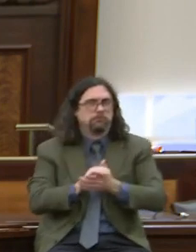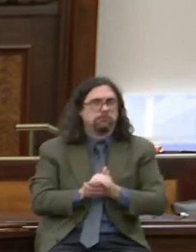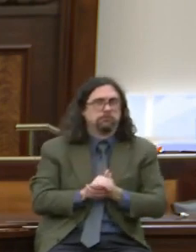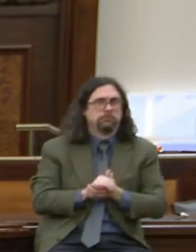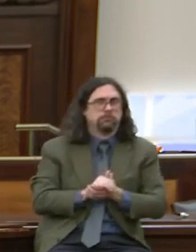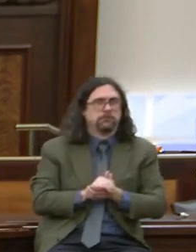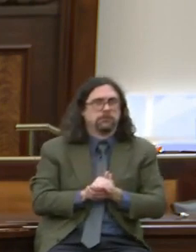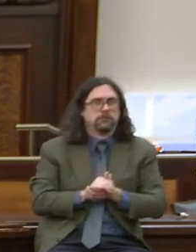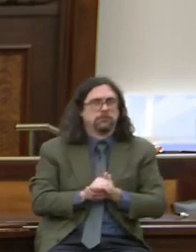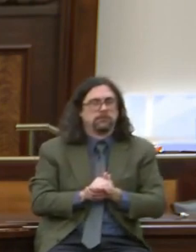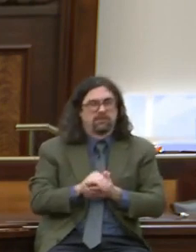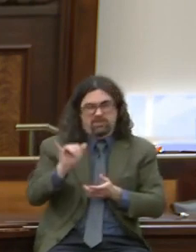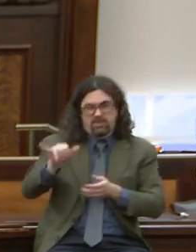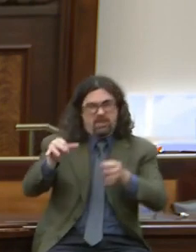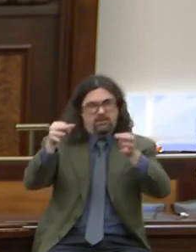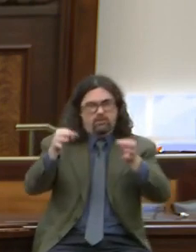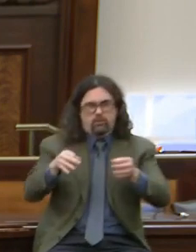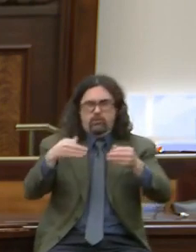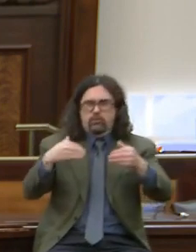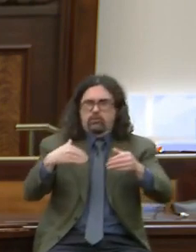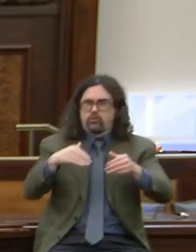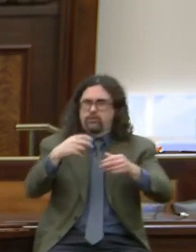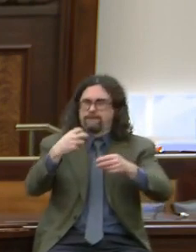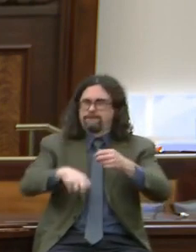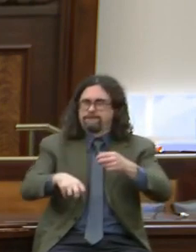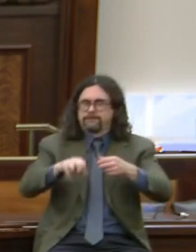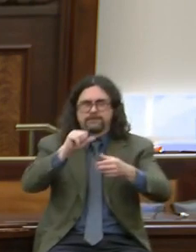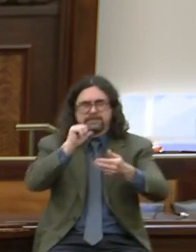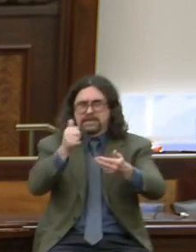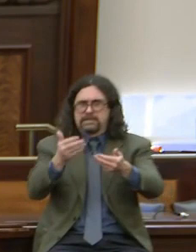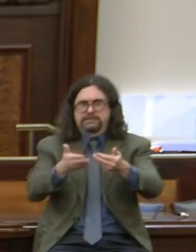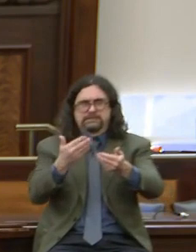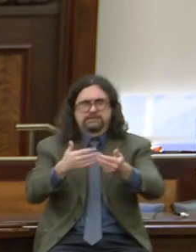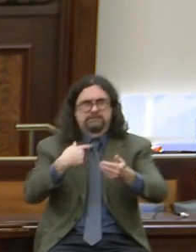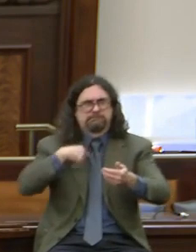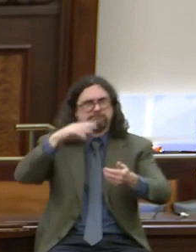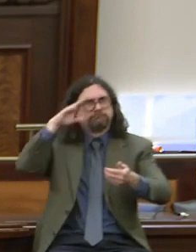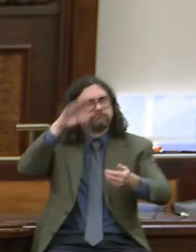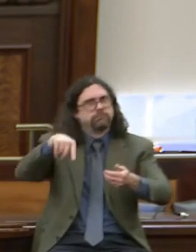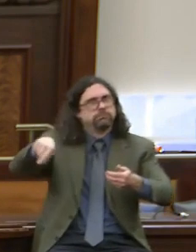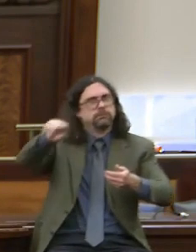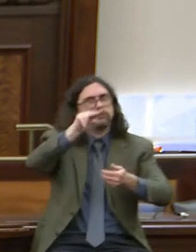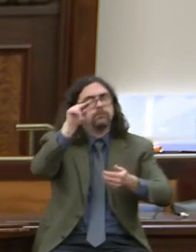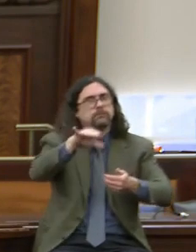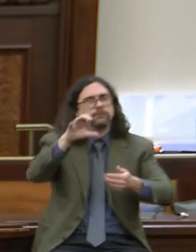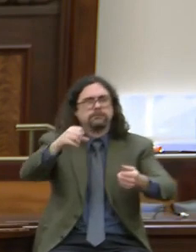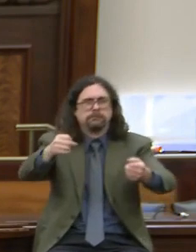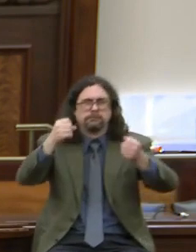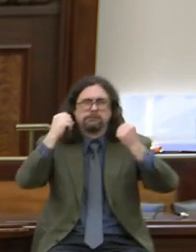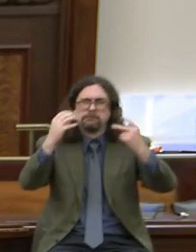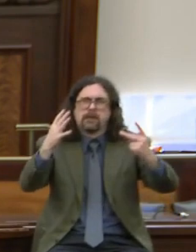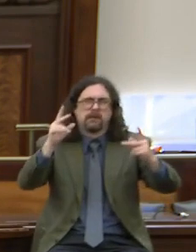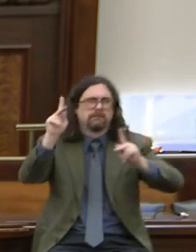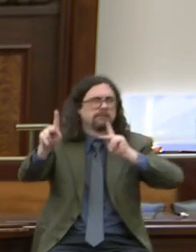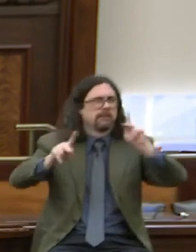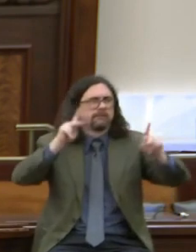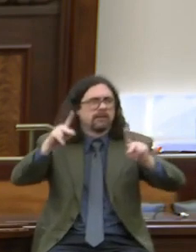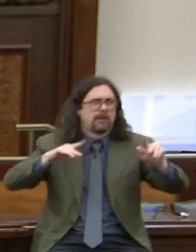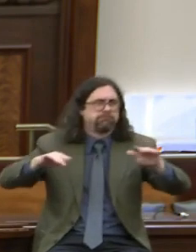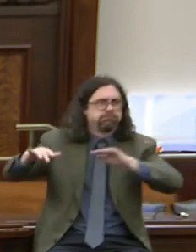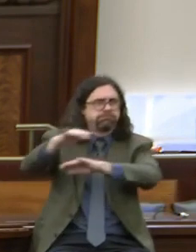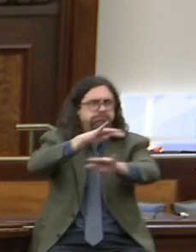together. But I think the point has come where that decision does have to be made. We will be communicating closely with the